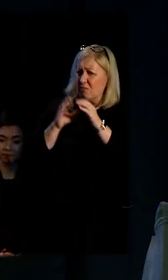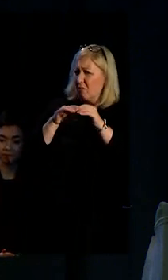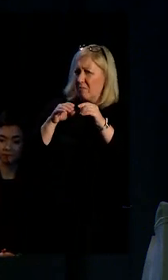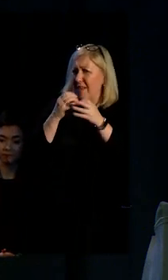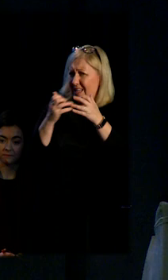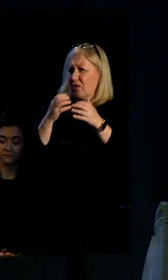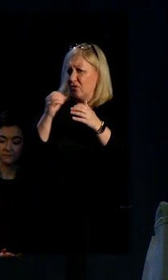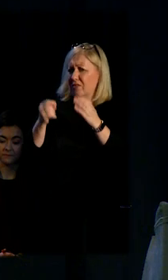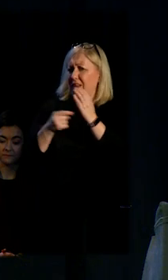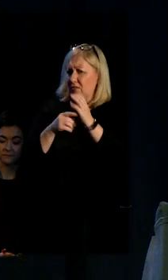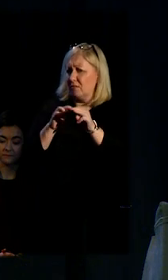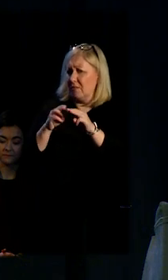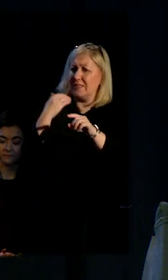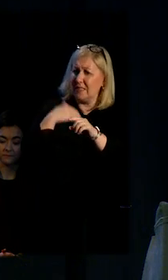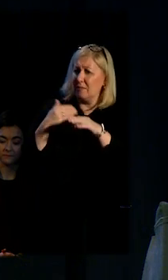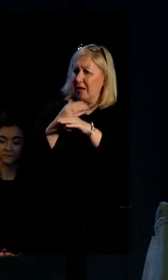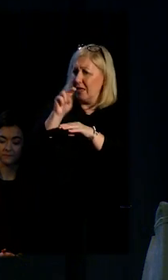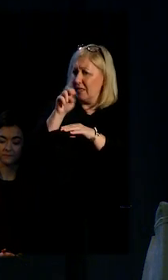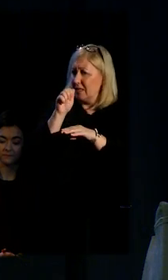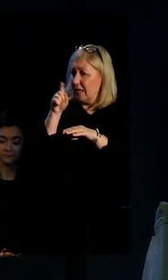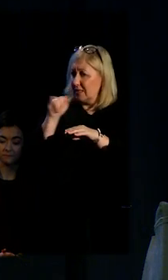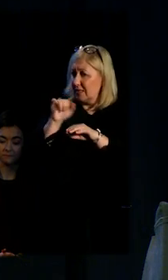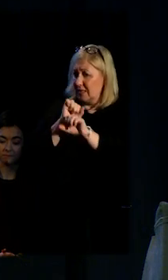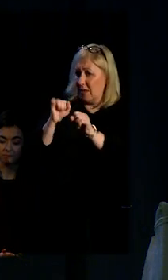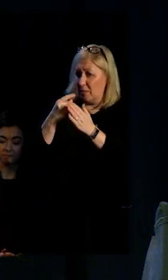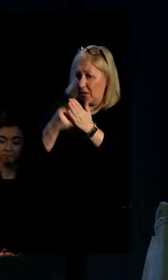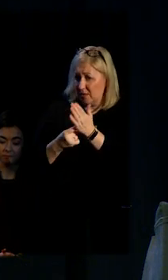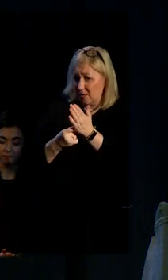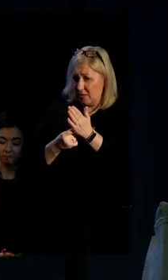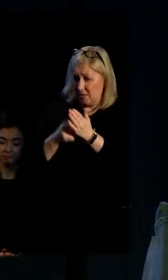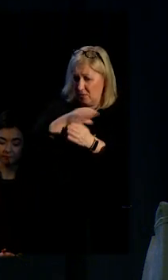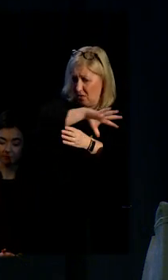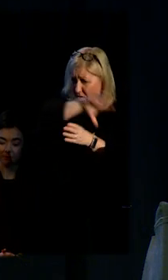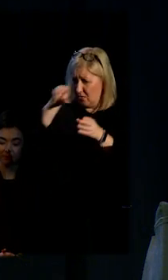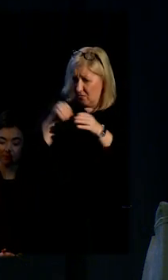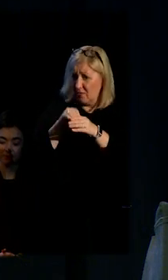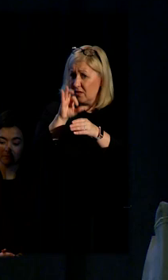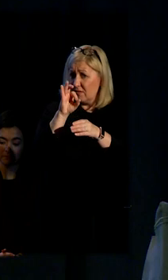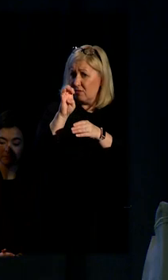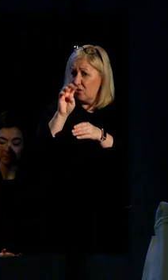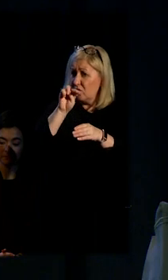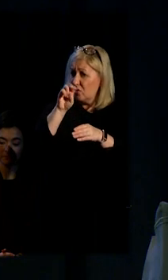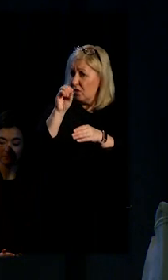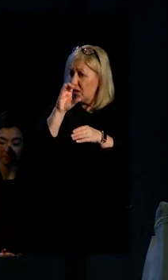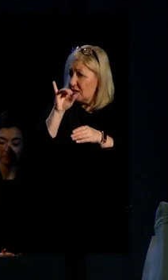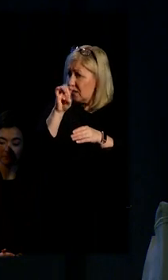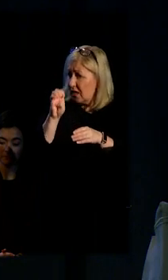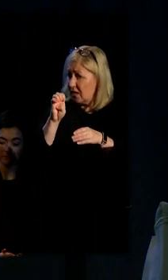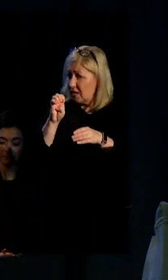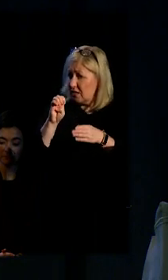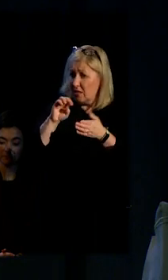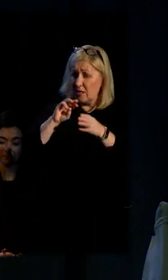atrocities. In all cases of genocide, People have been targeted because of their